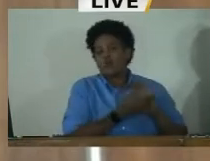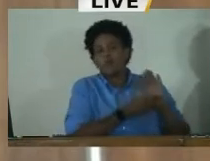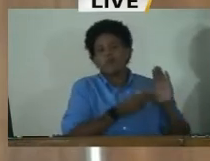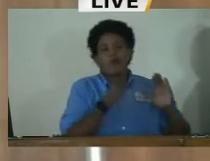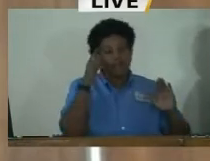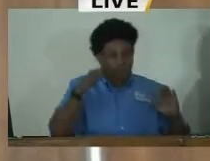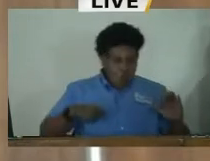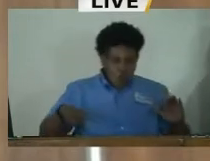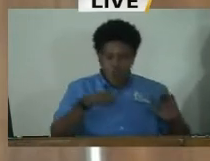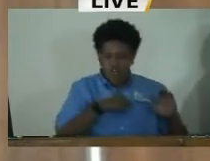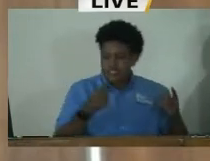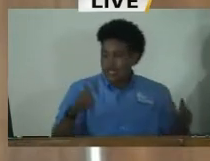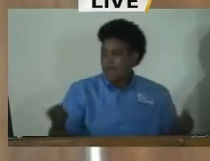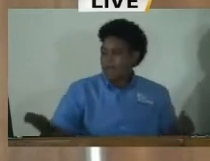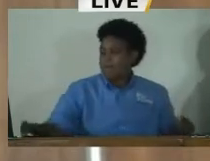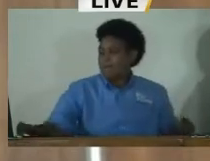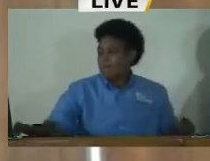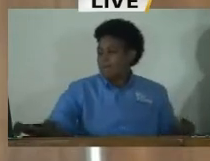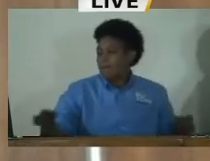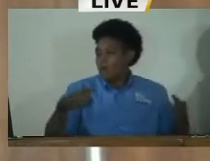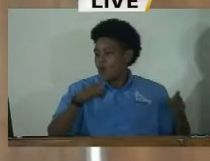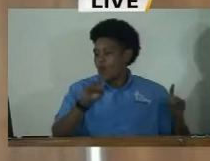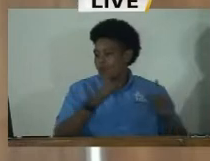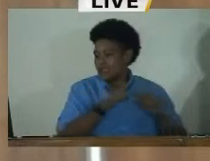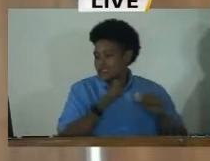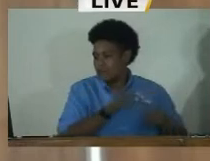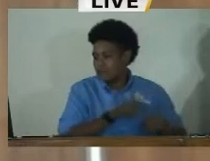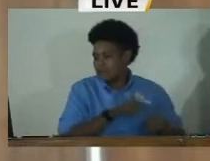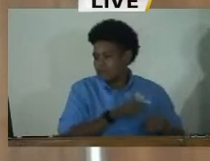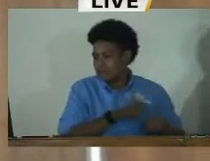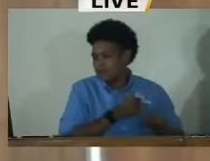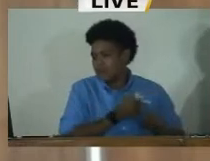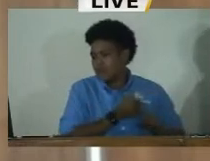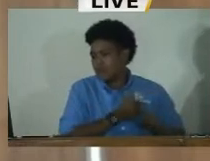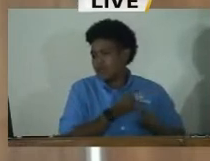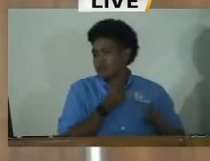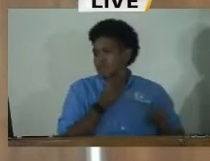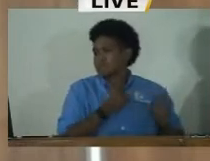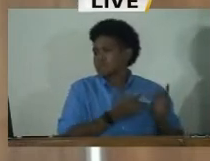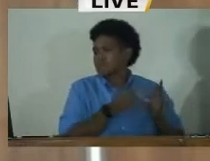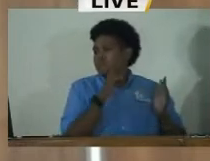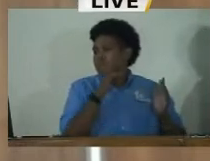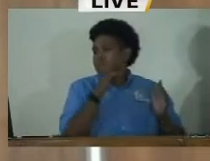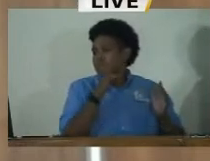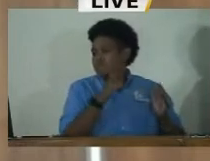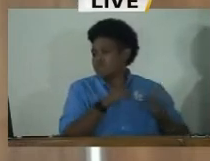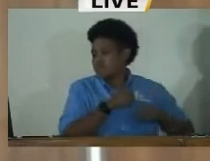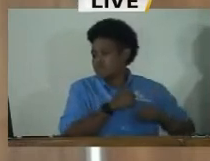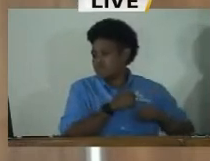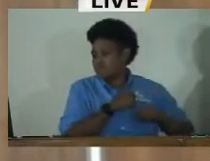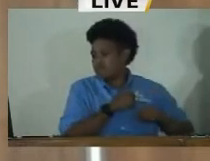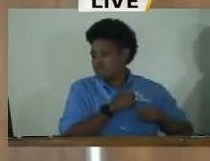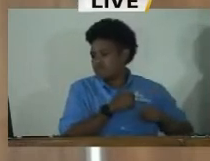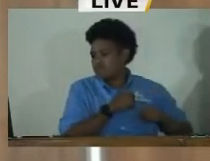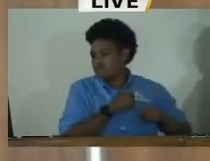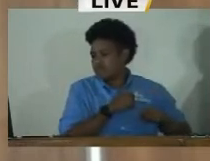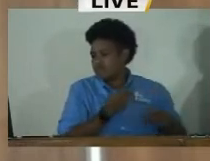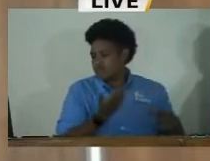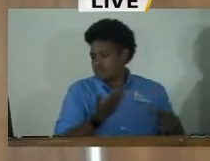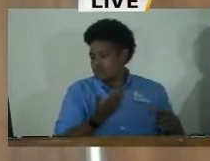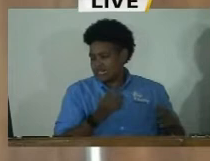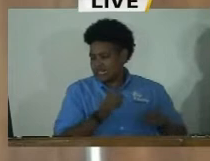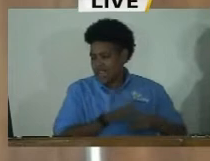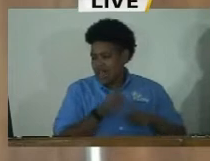to us, while simultaneously protecting it from being exploited by other countries. The time